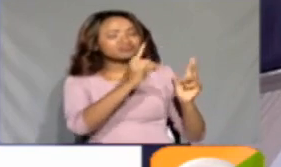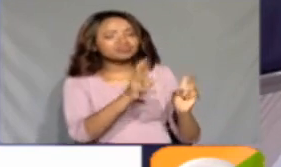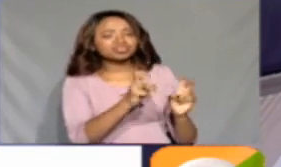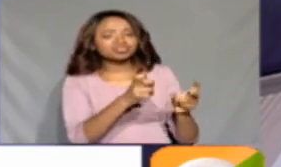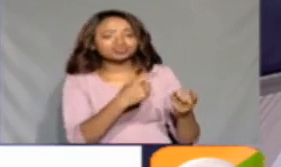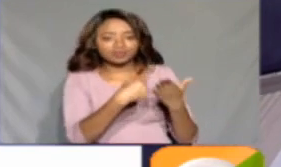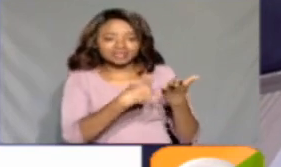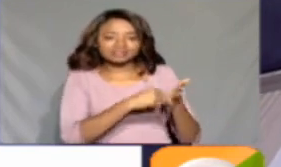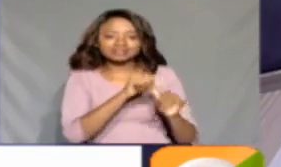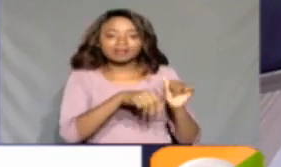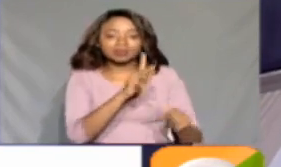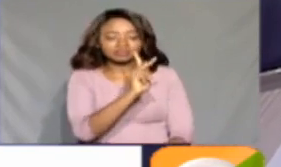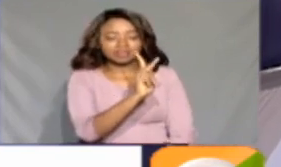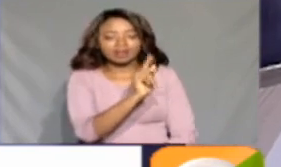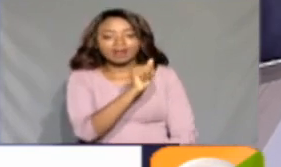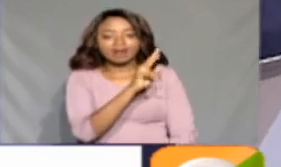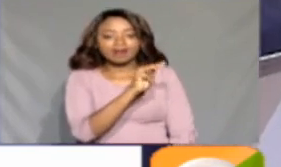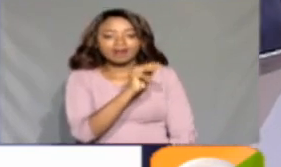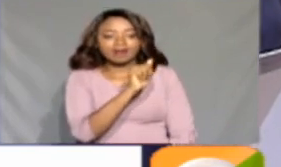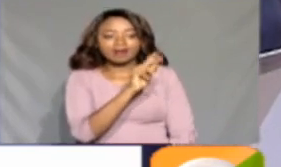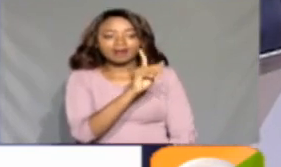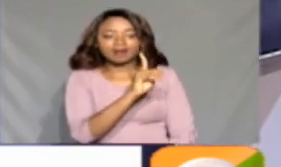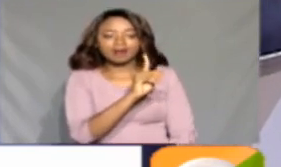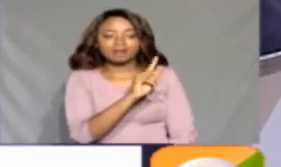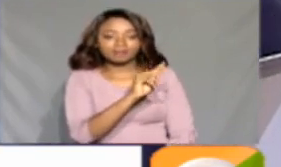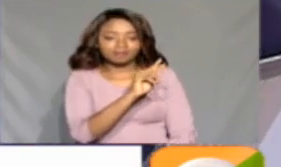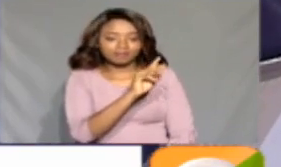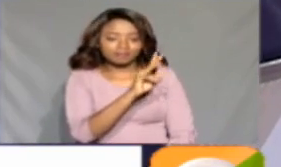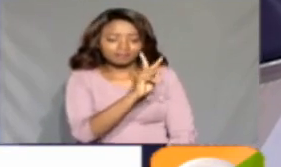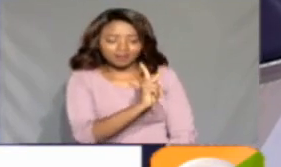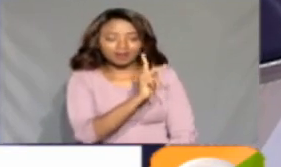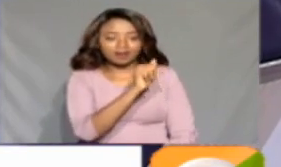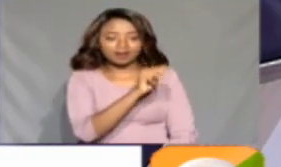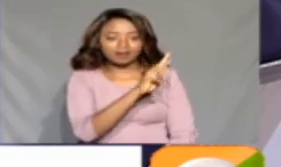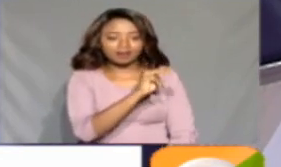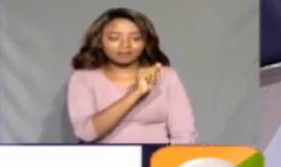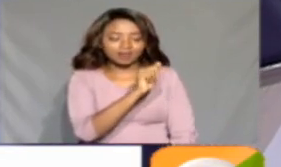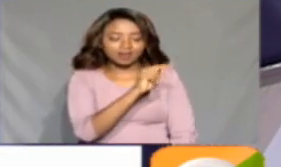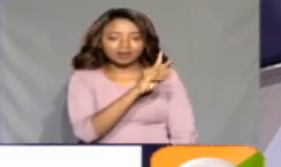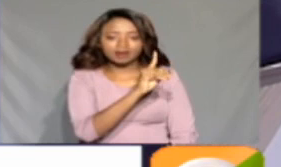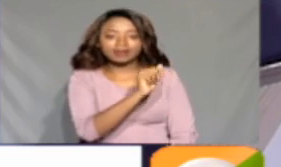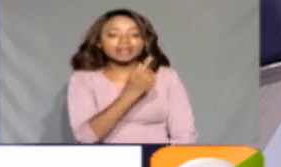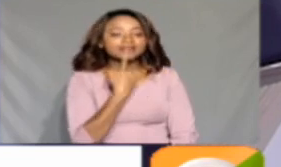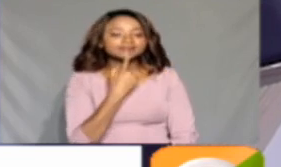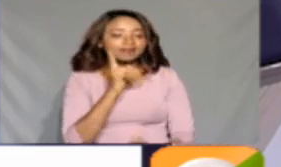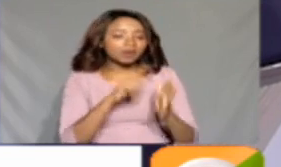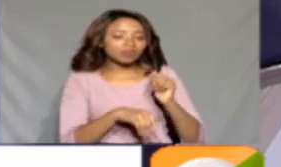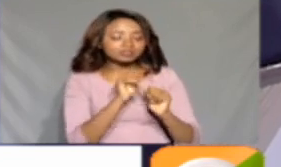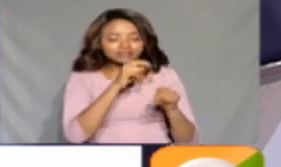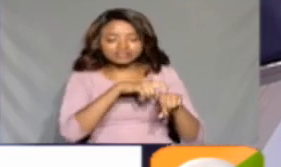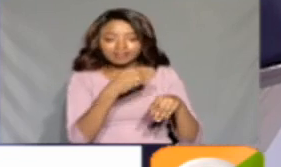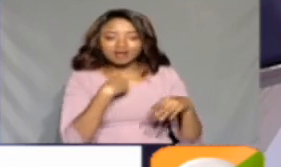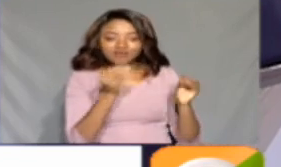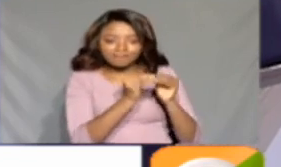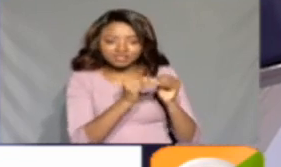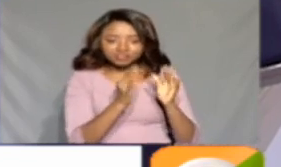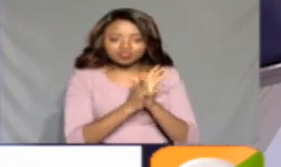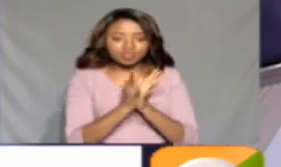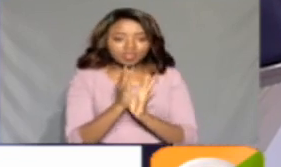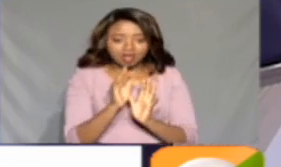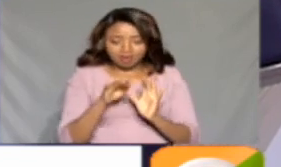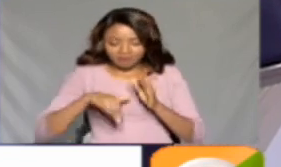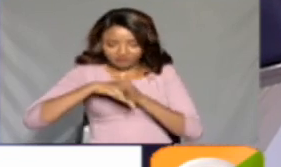Maina Kamanda said. And you said that we saw MacDonald Mariga with the president at State House. And you were there, actually. Yes, I was. That time. You